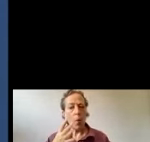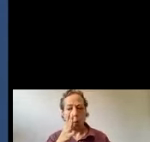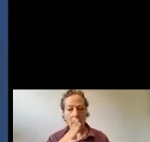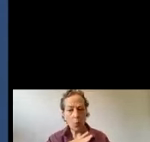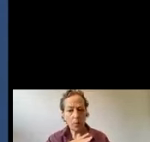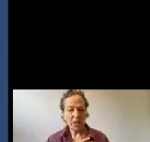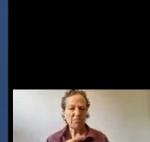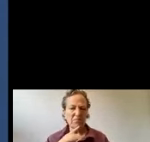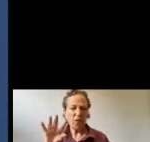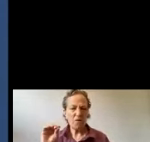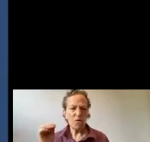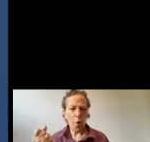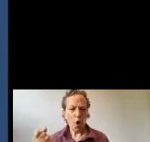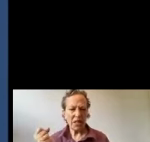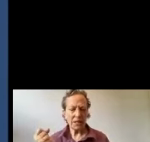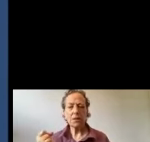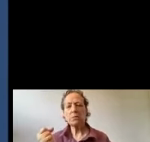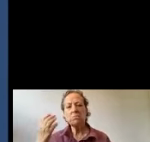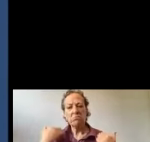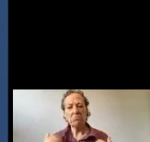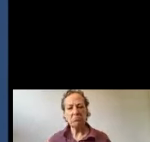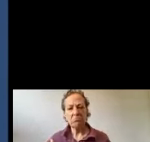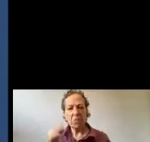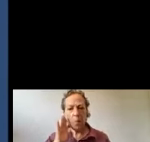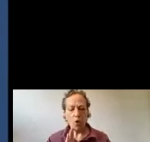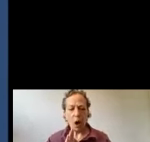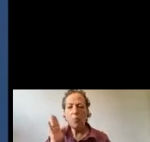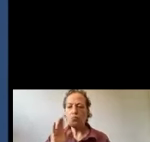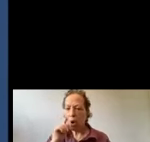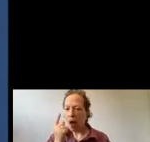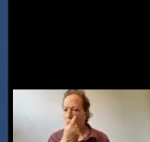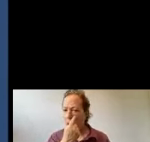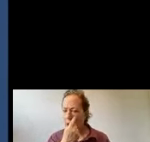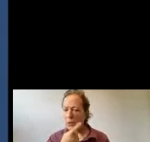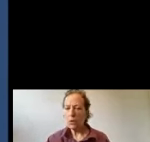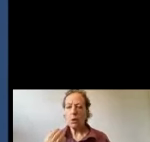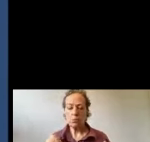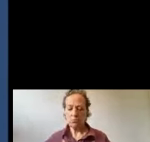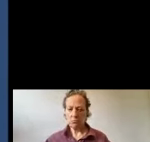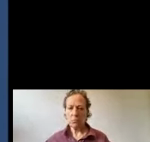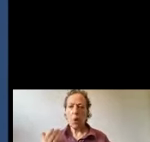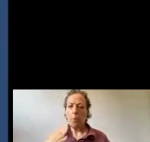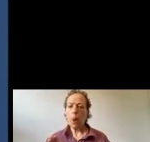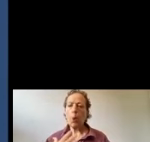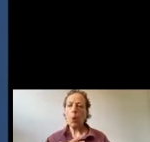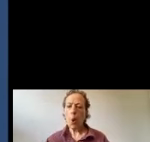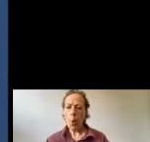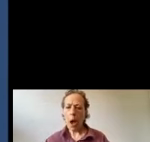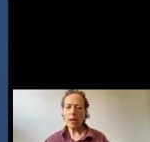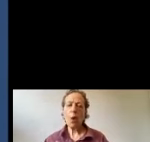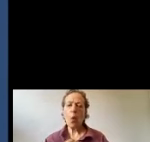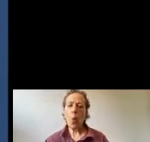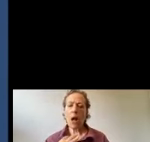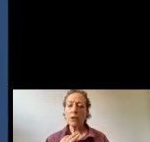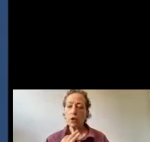my mid-40s with long, straight brown hair, brown eyes, and I'm wearing a blue and white gingham jacket and a white shirt. And my pronouns are she